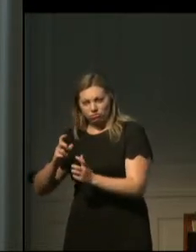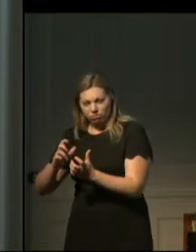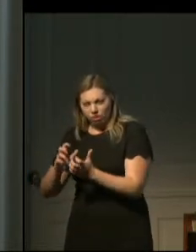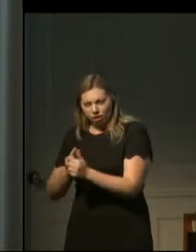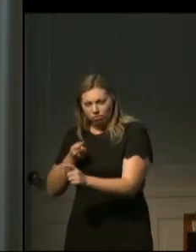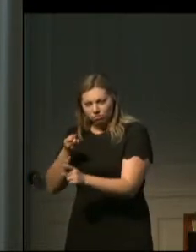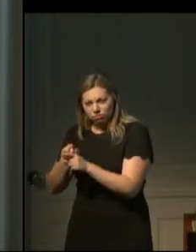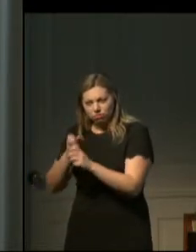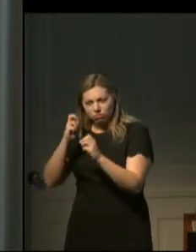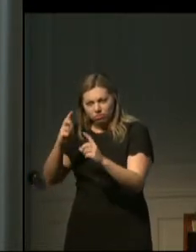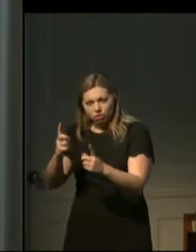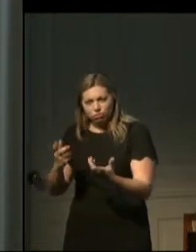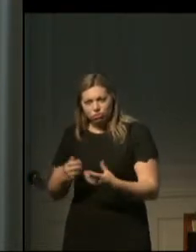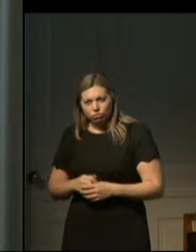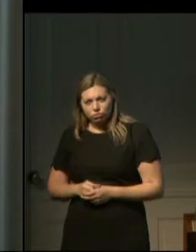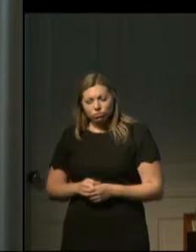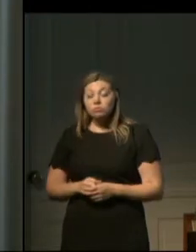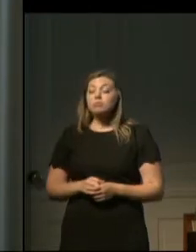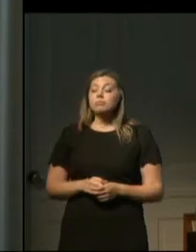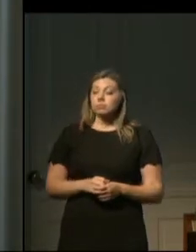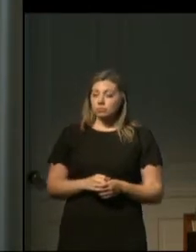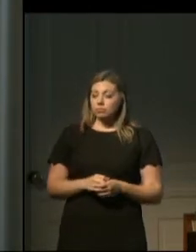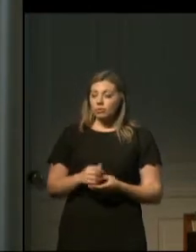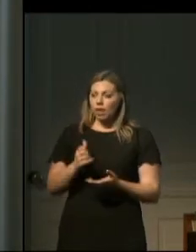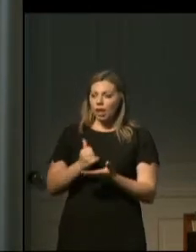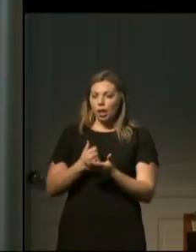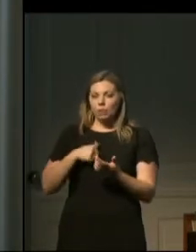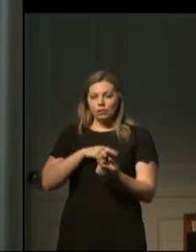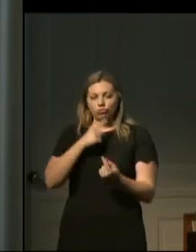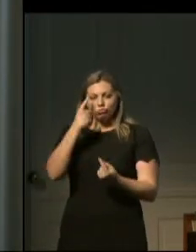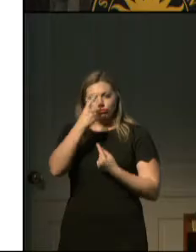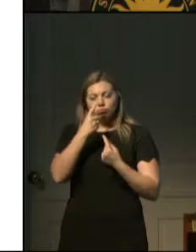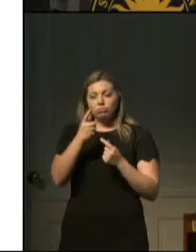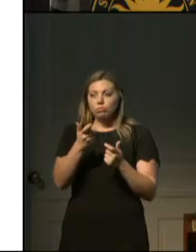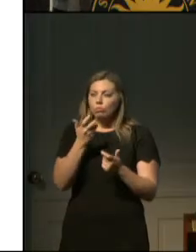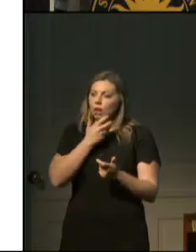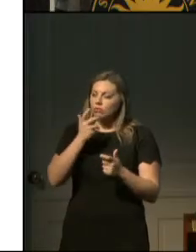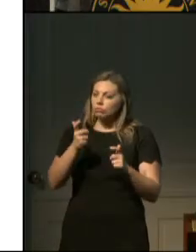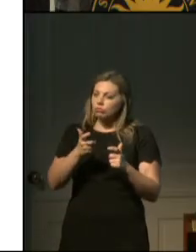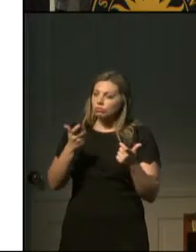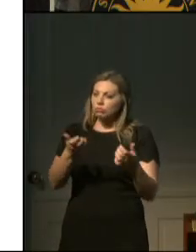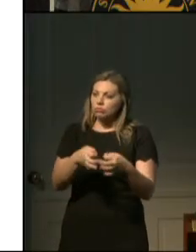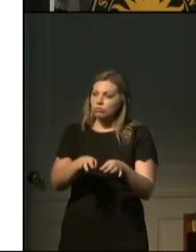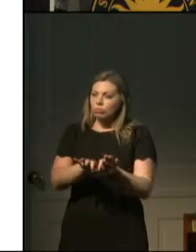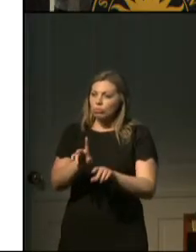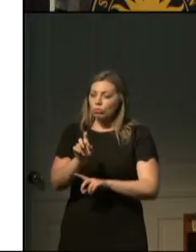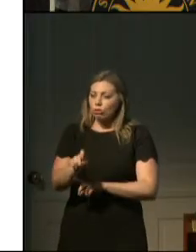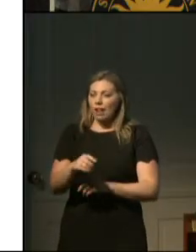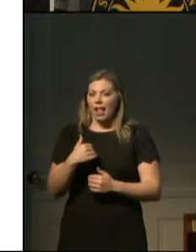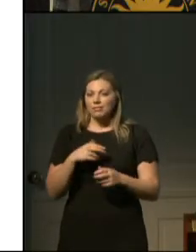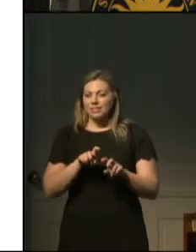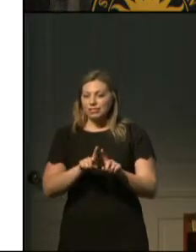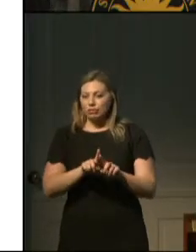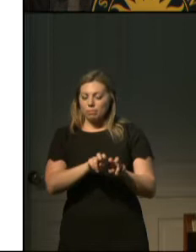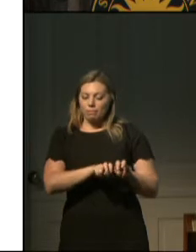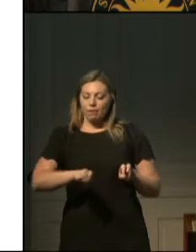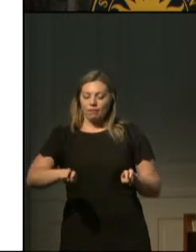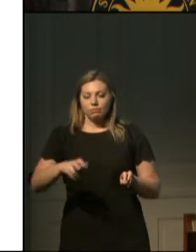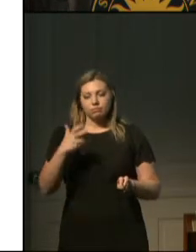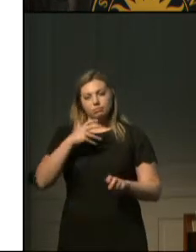make? And to help us think about these big questions, we have some esteemed panelists that I'd now like to